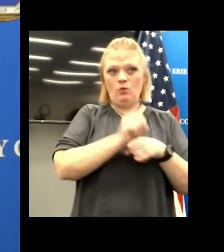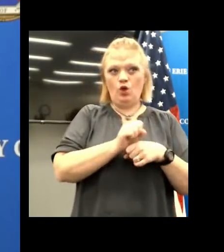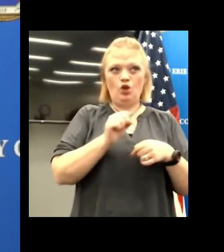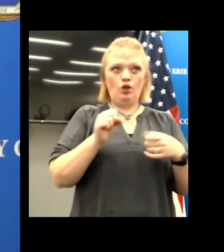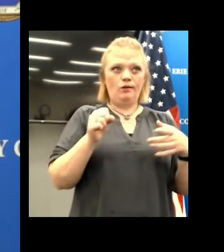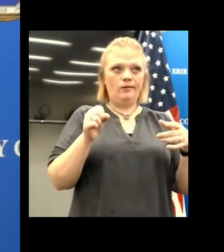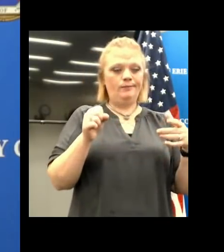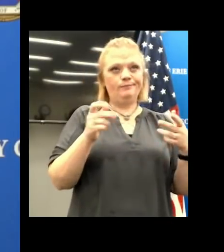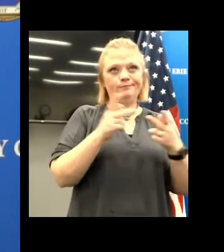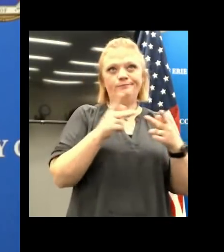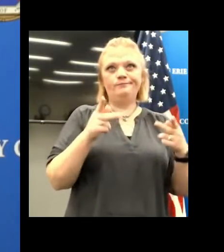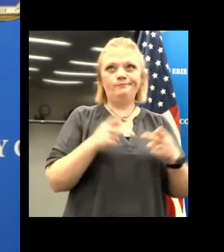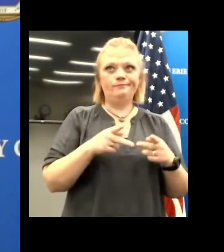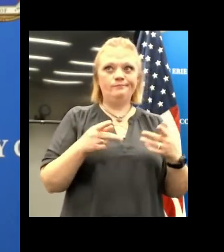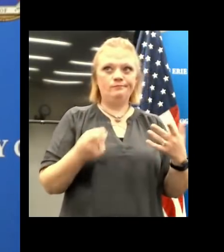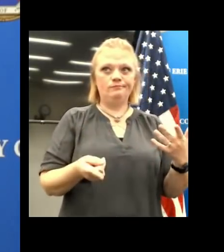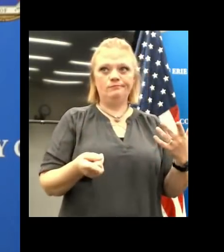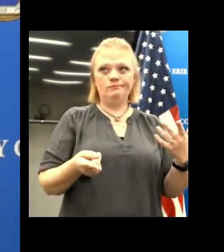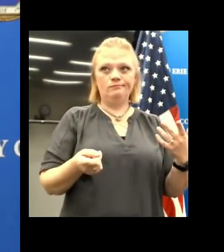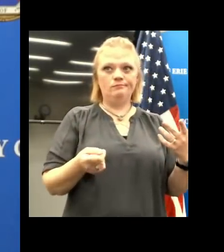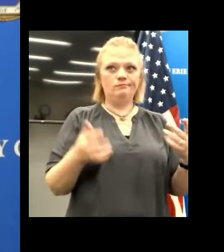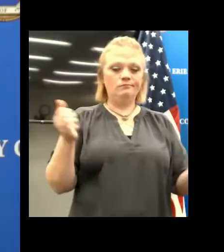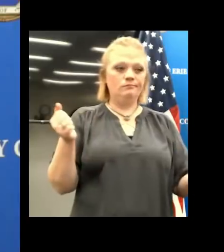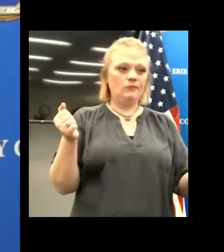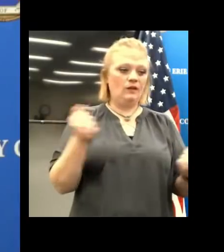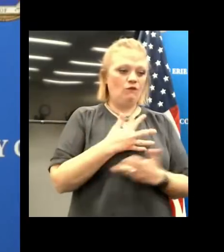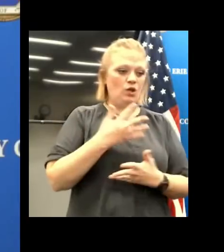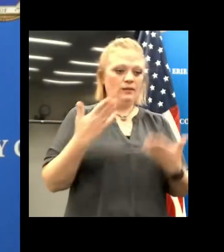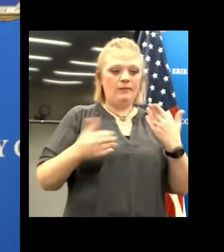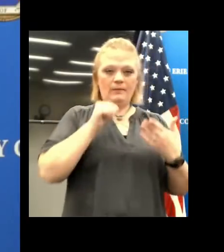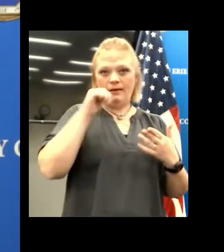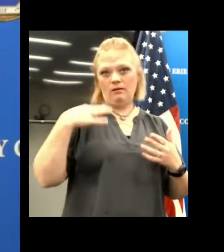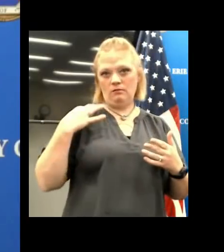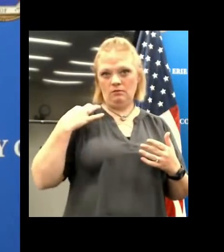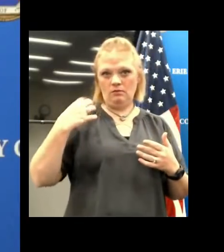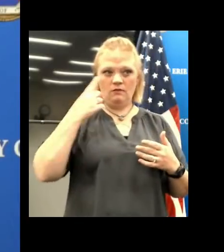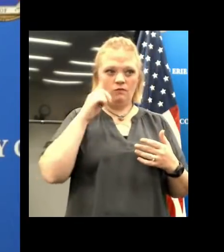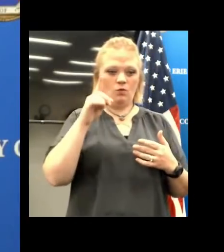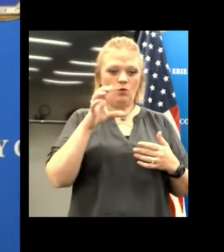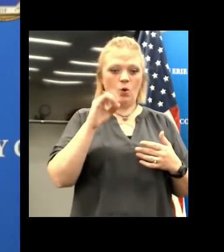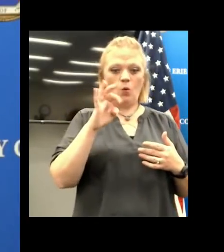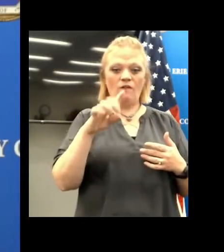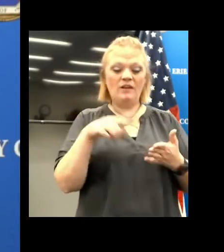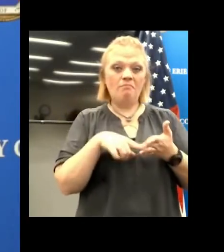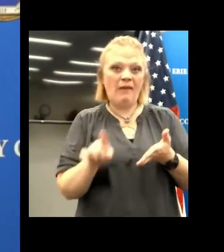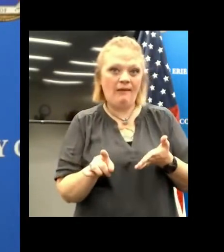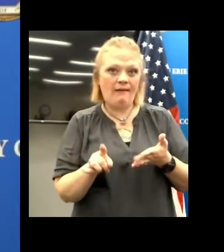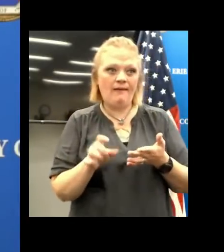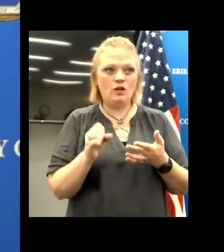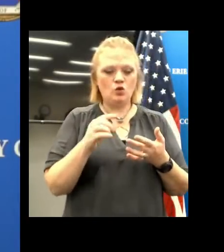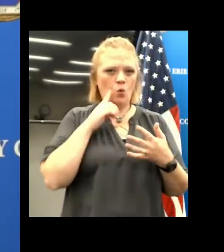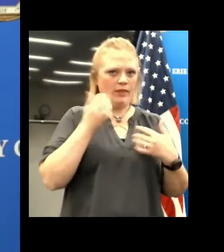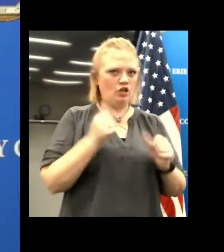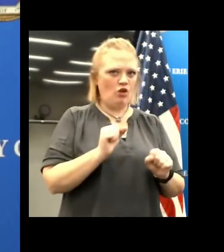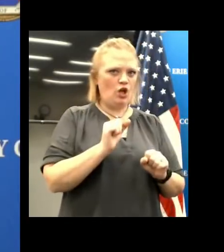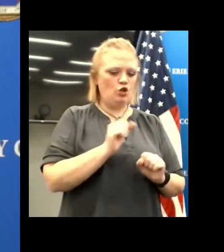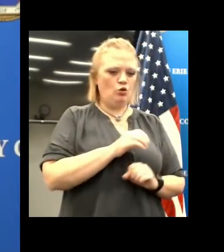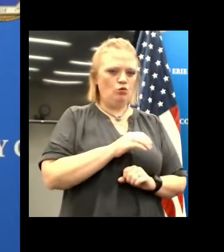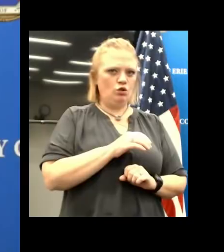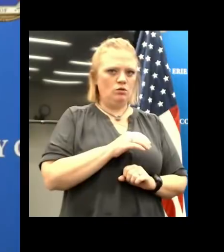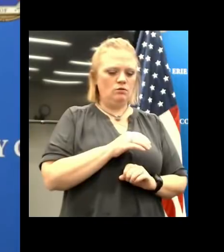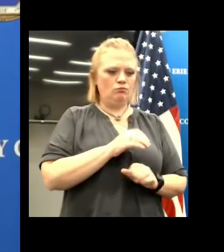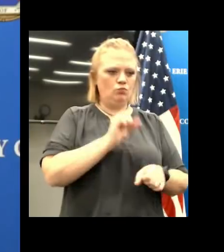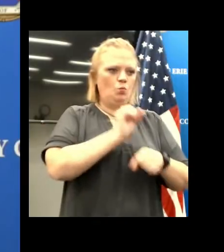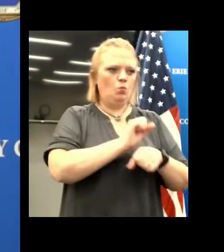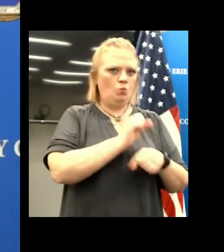and they're, they're afraid they may not be eligible for COVID pay, and so they try to, work through their